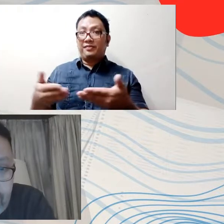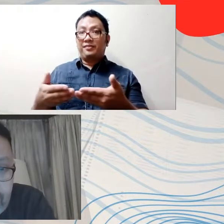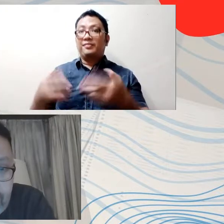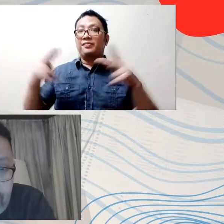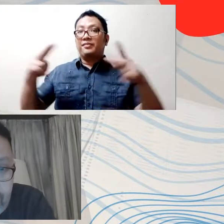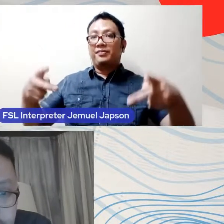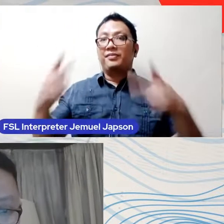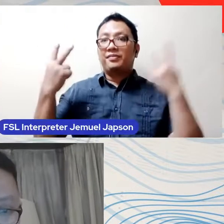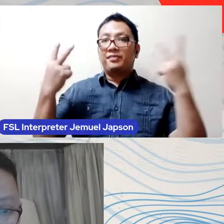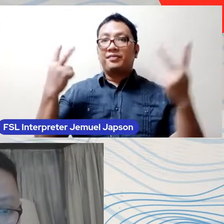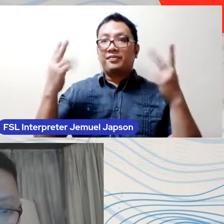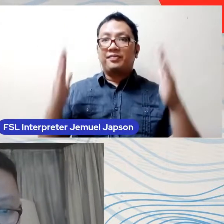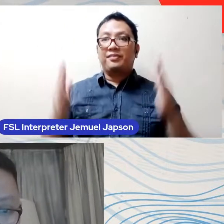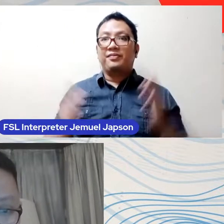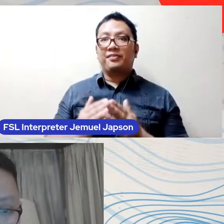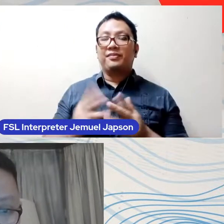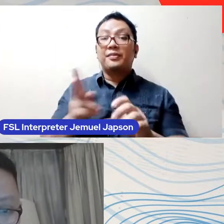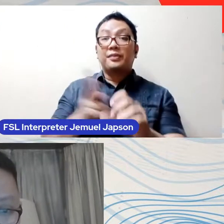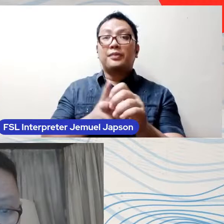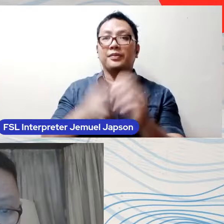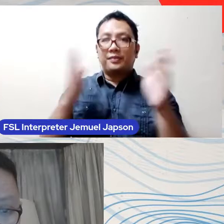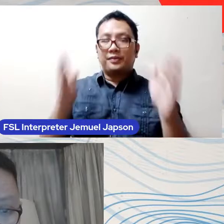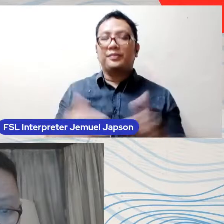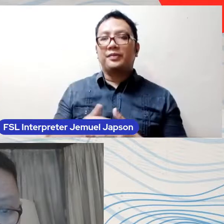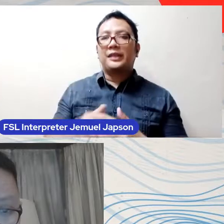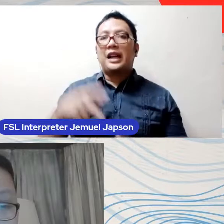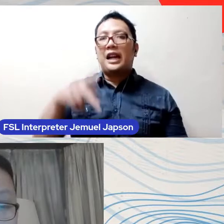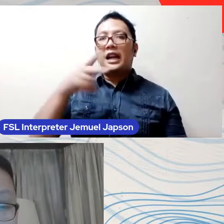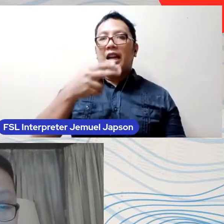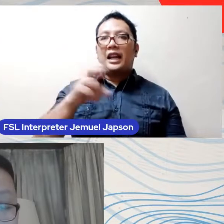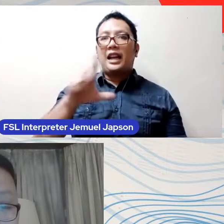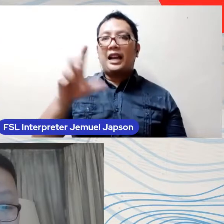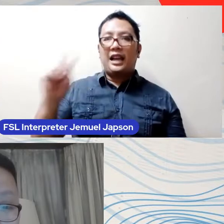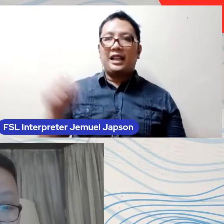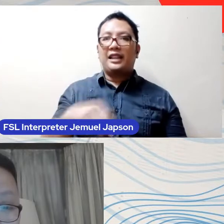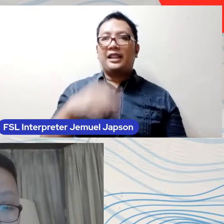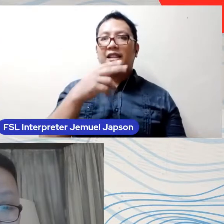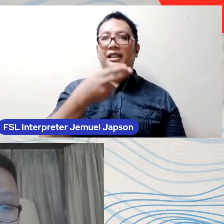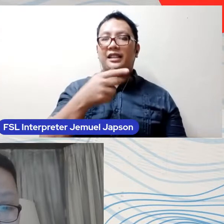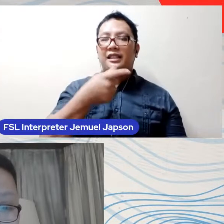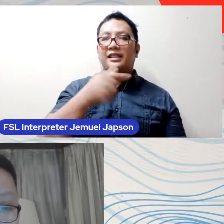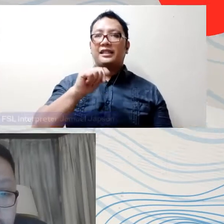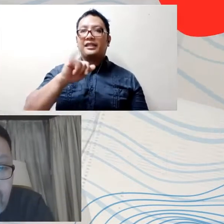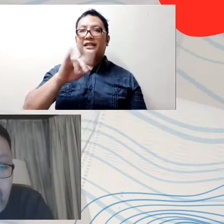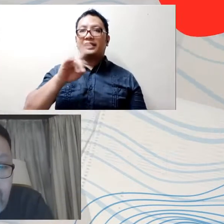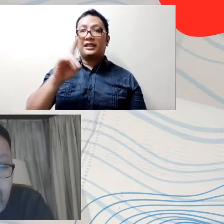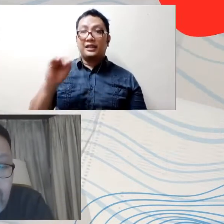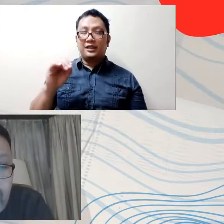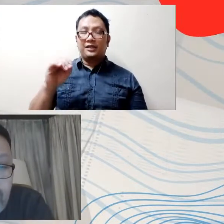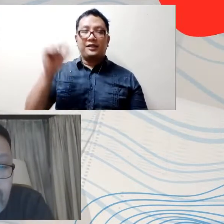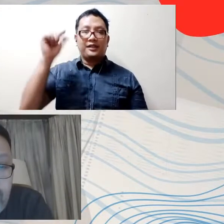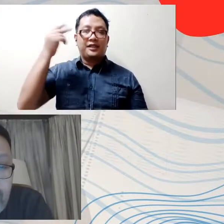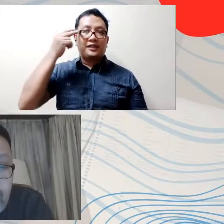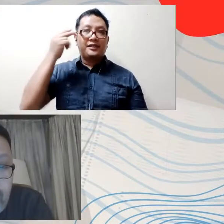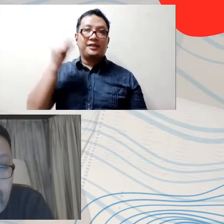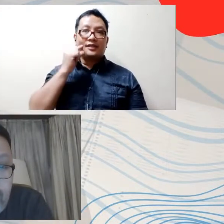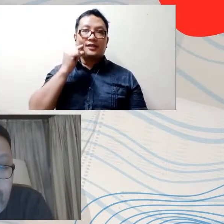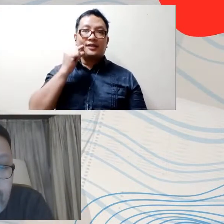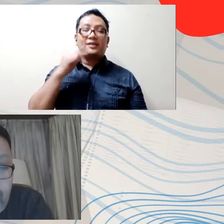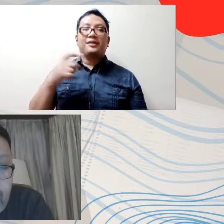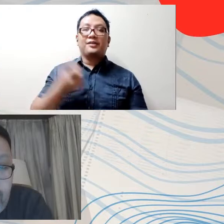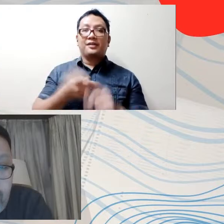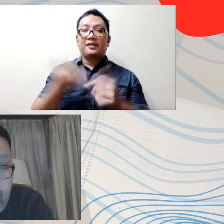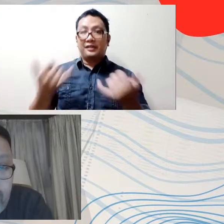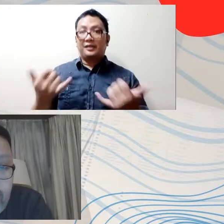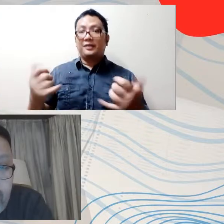guest. Atty Helen Graido is a policy consultant on legislative reforms for the Legal Network for Truthful Elections. Currently,